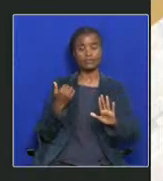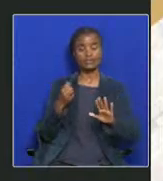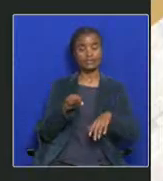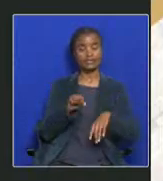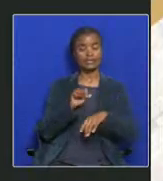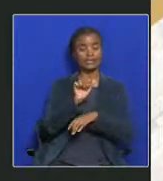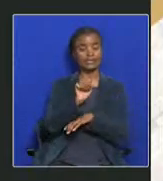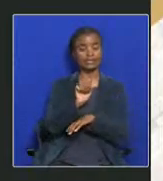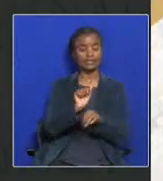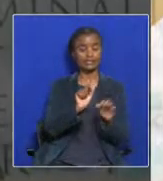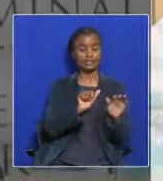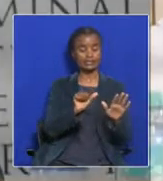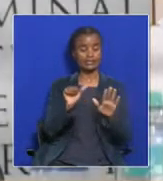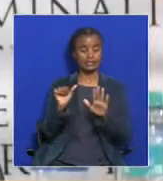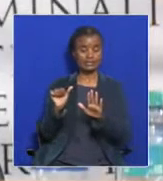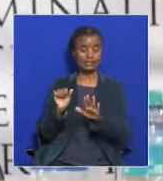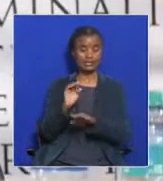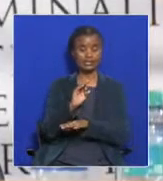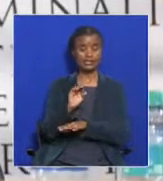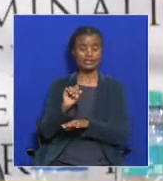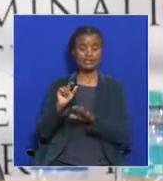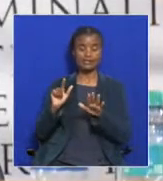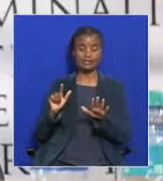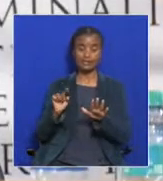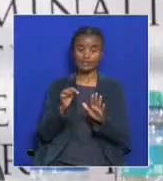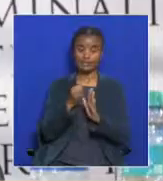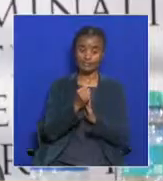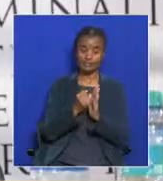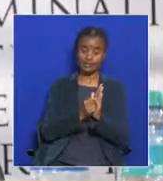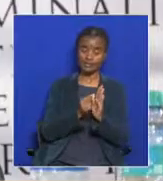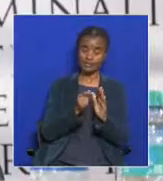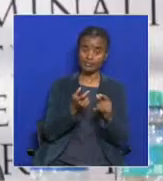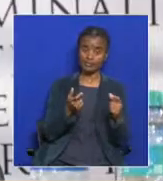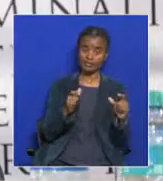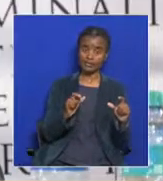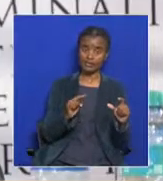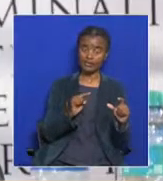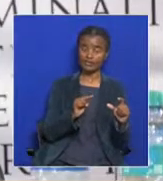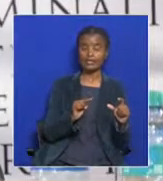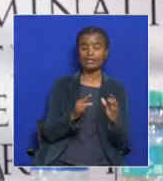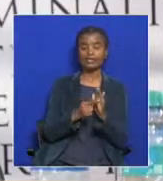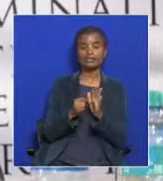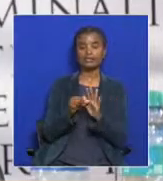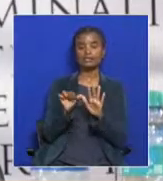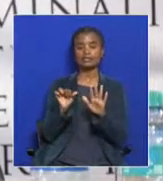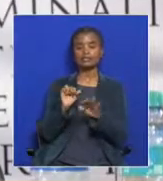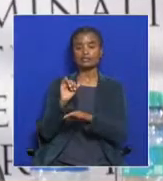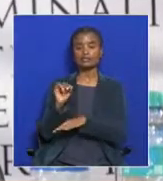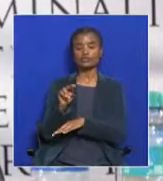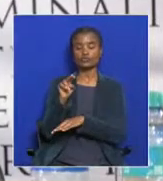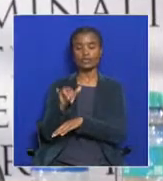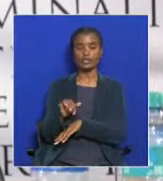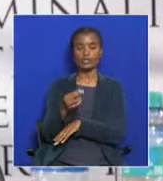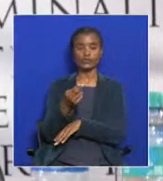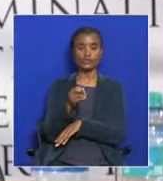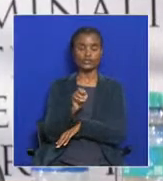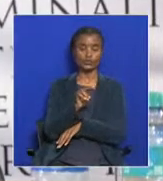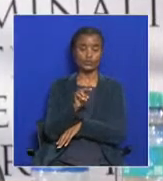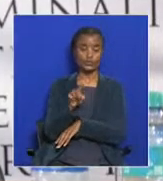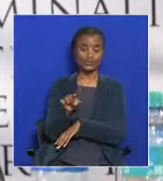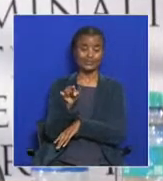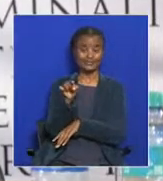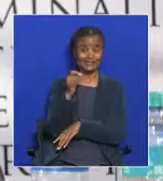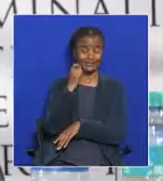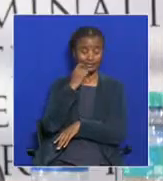is that the paragraph in that statement of the 6th of July 2021, where she says, members of